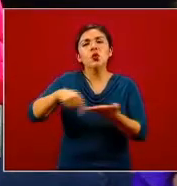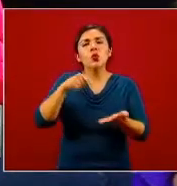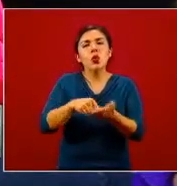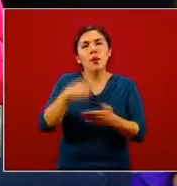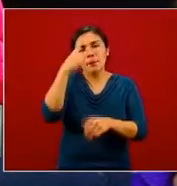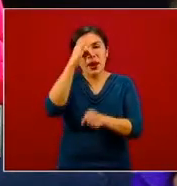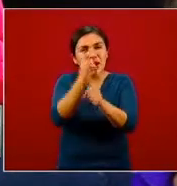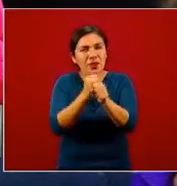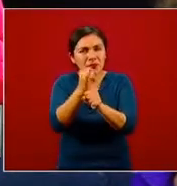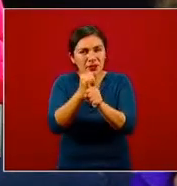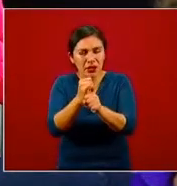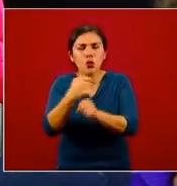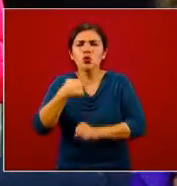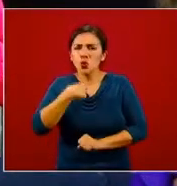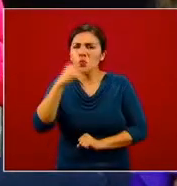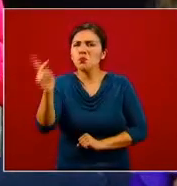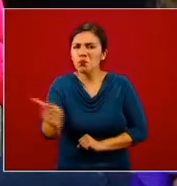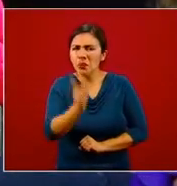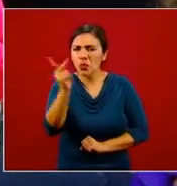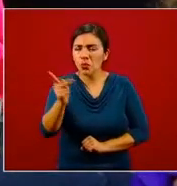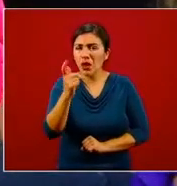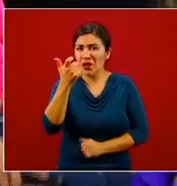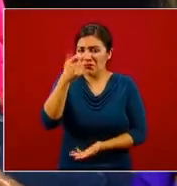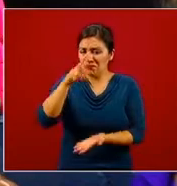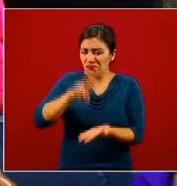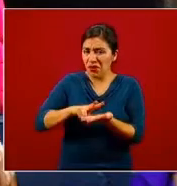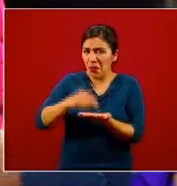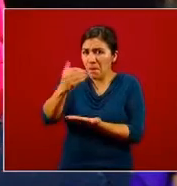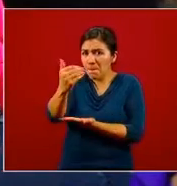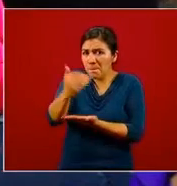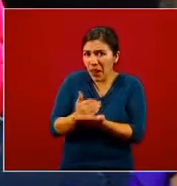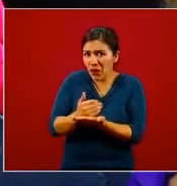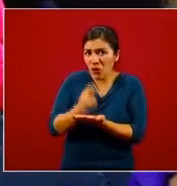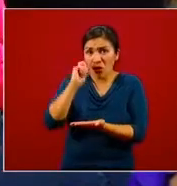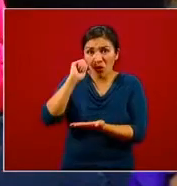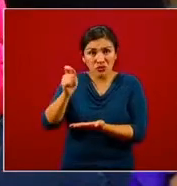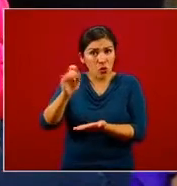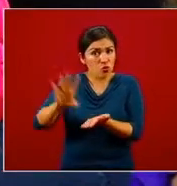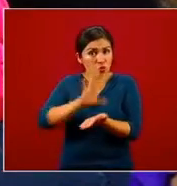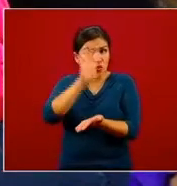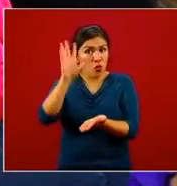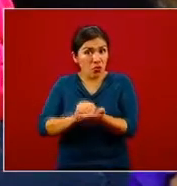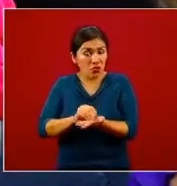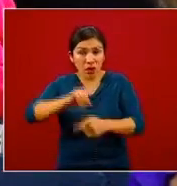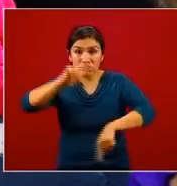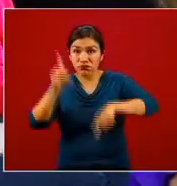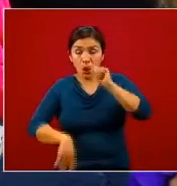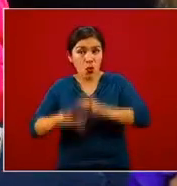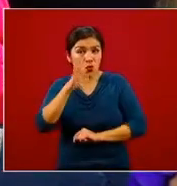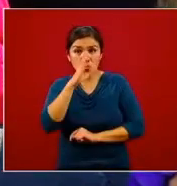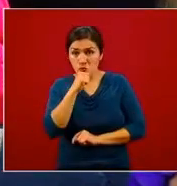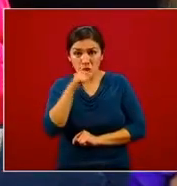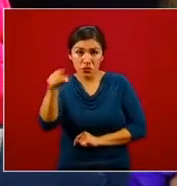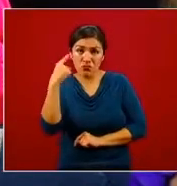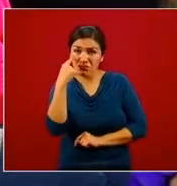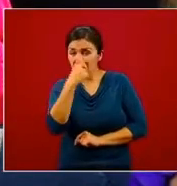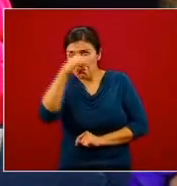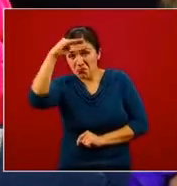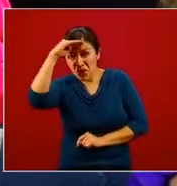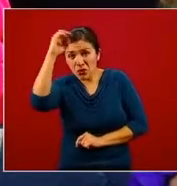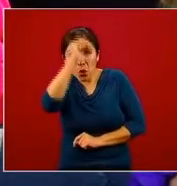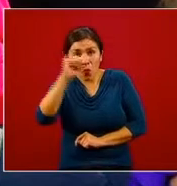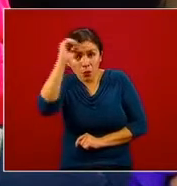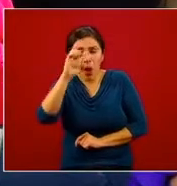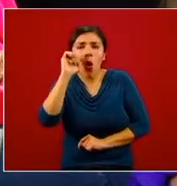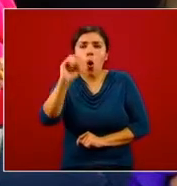de investigación. Mi pregunta es, ¿esta reducción presupuestal 75% of the budget affects research